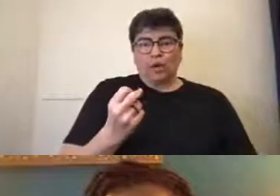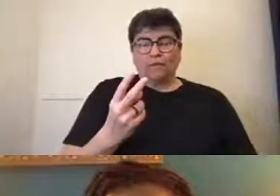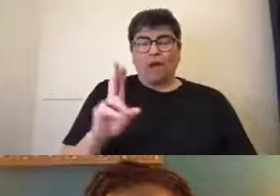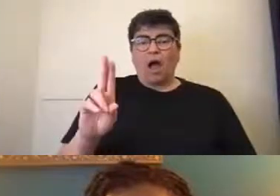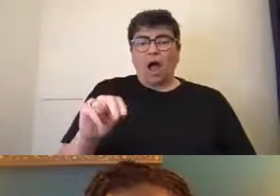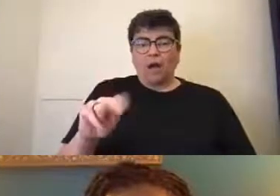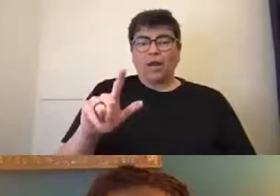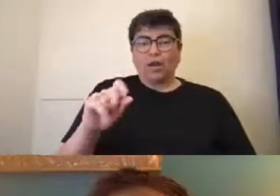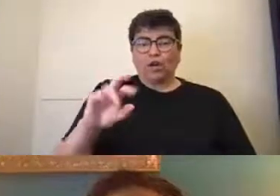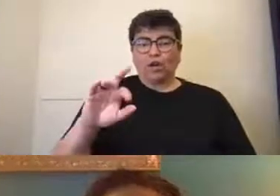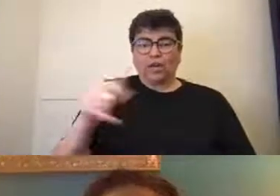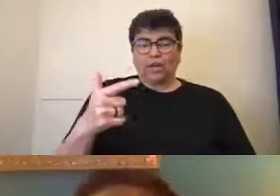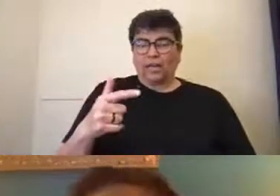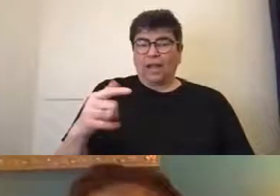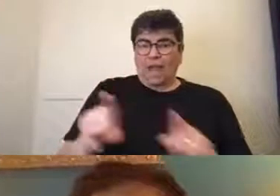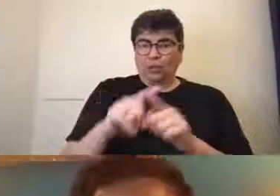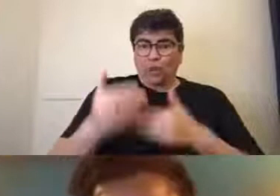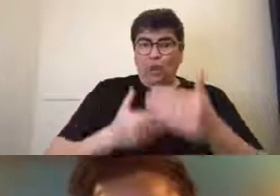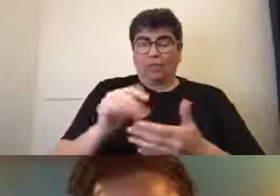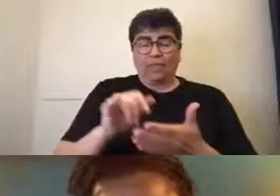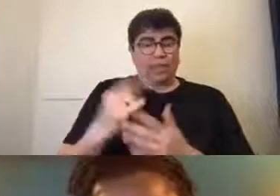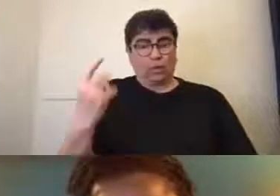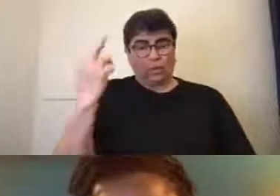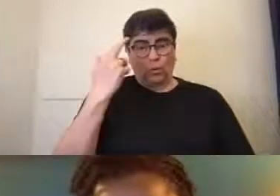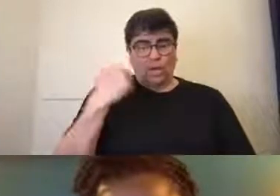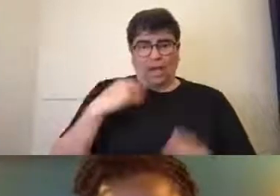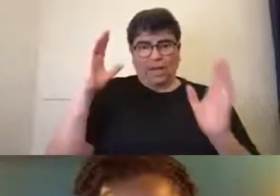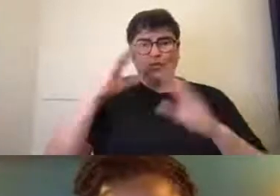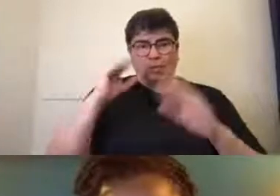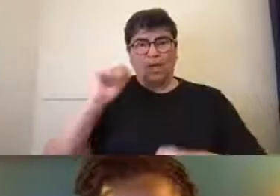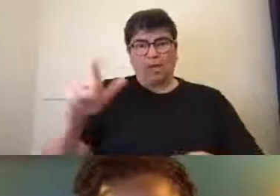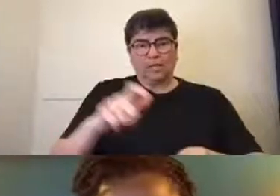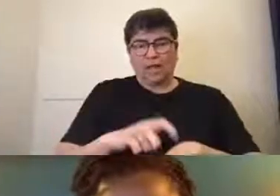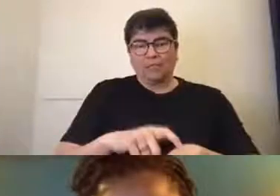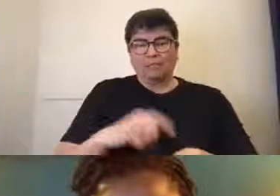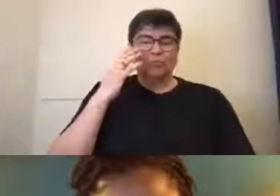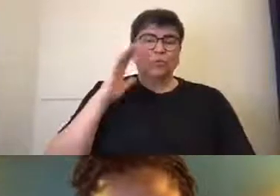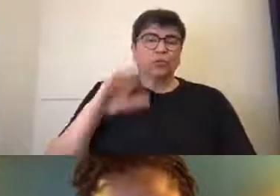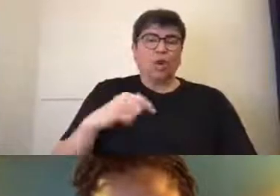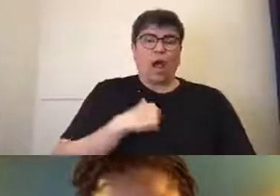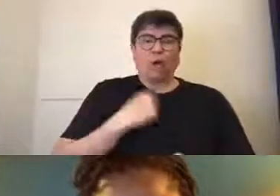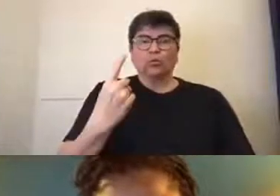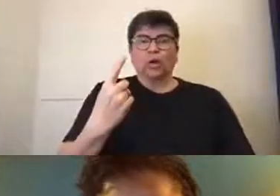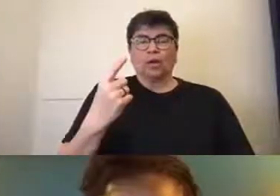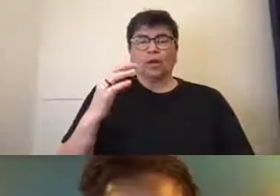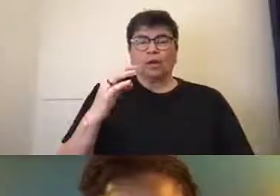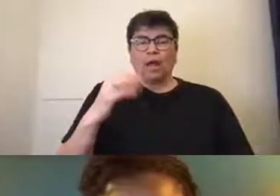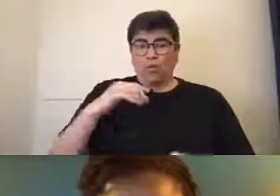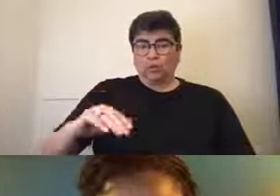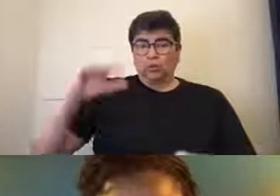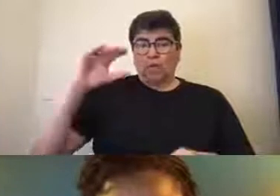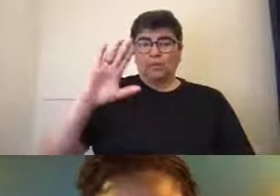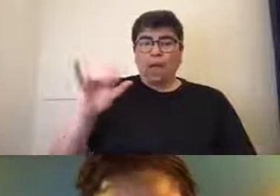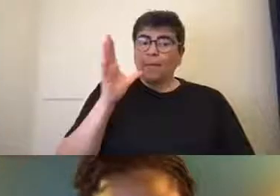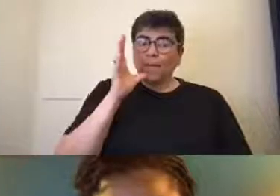unlearning as we went. Do you know what I mean? Which is one of the reasons I got in trouble all the time. Do you know, like I was raised by a mother who